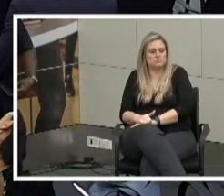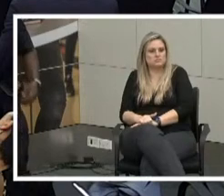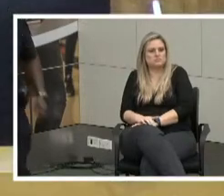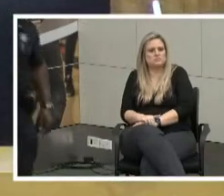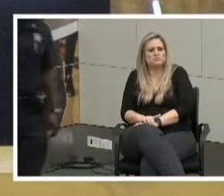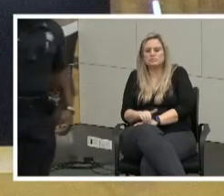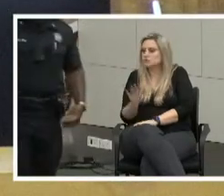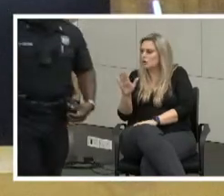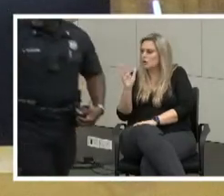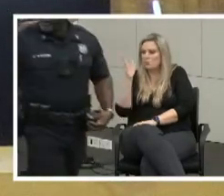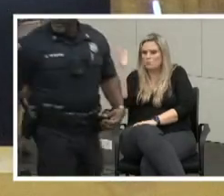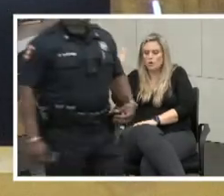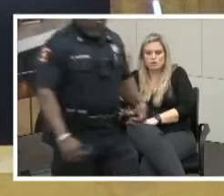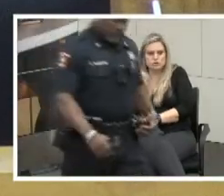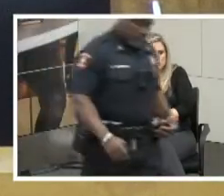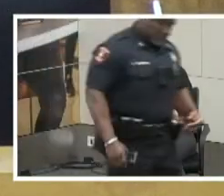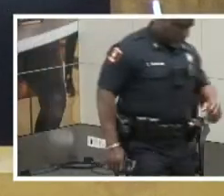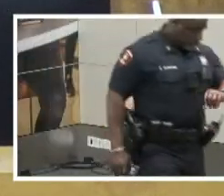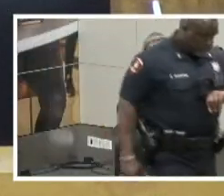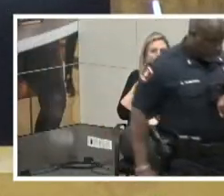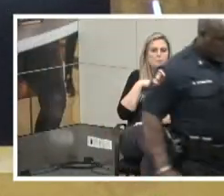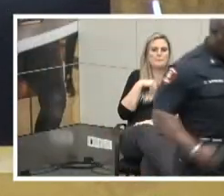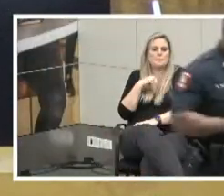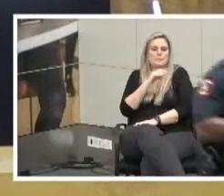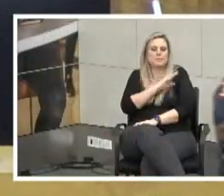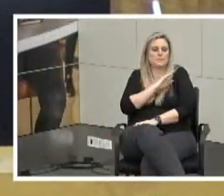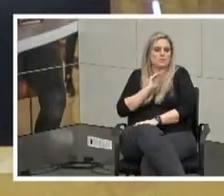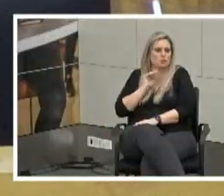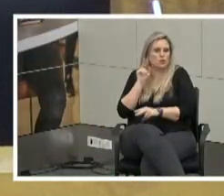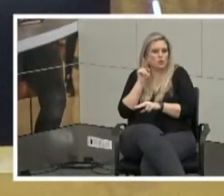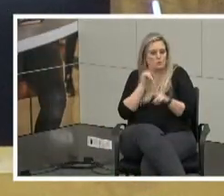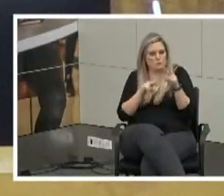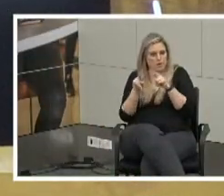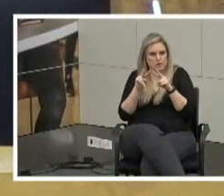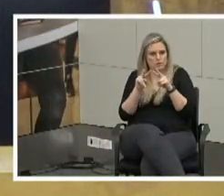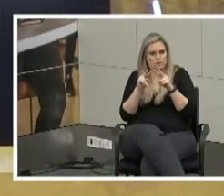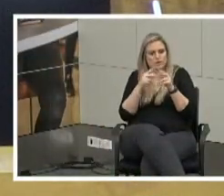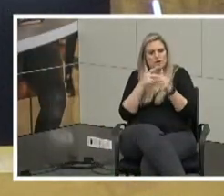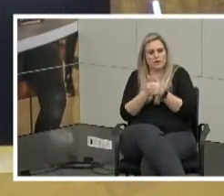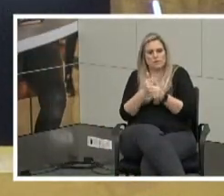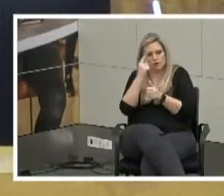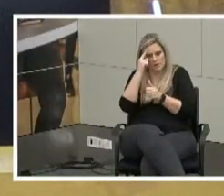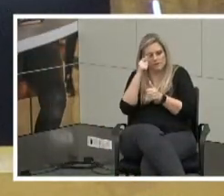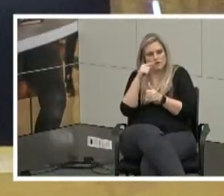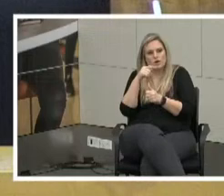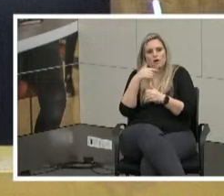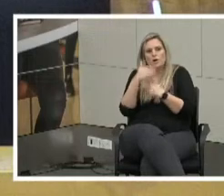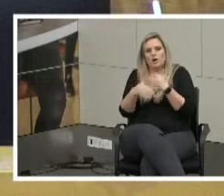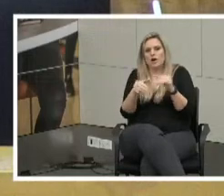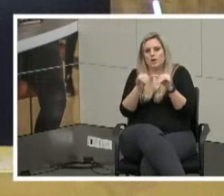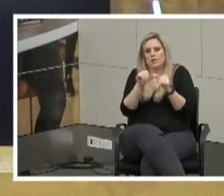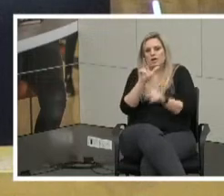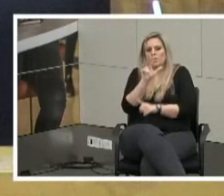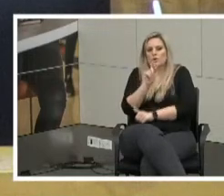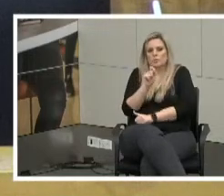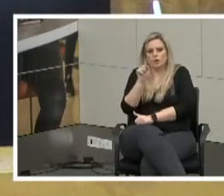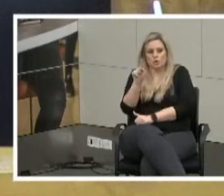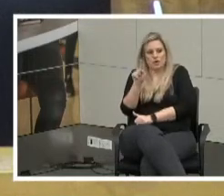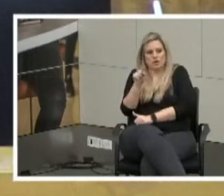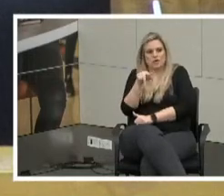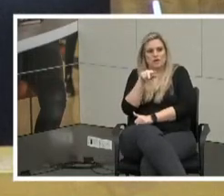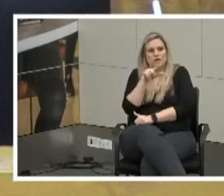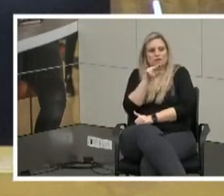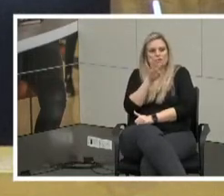um is there a motion to accept the board monitoring update for presentation of goal three progress measure 3.1 and goal four progress measure